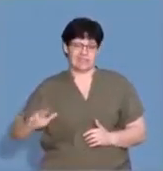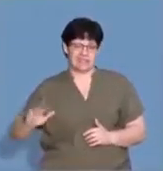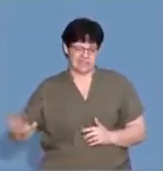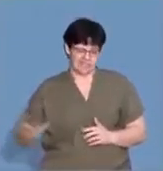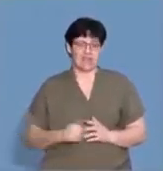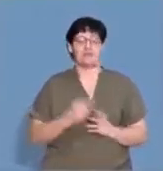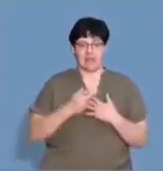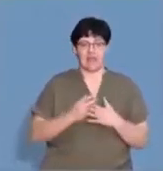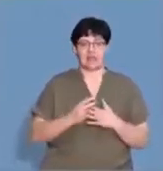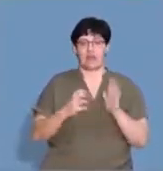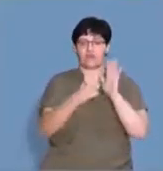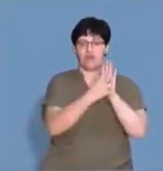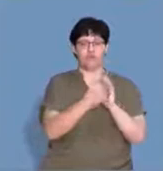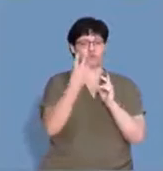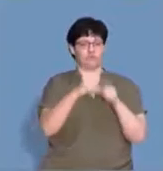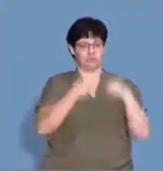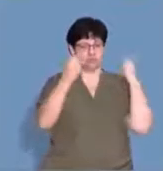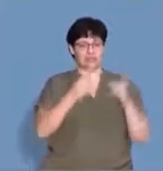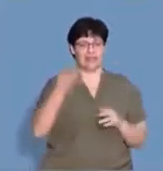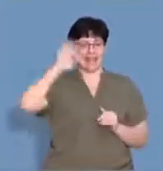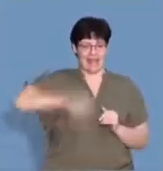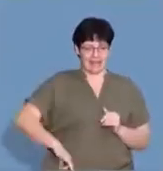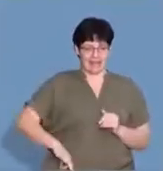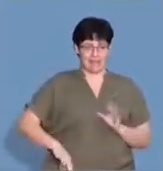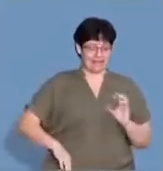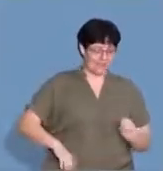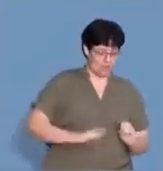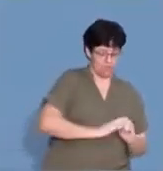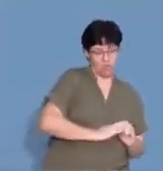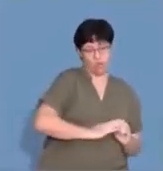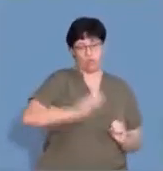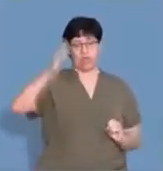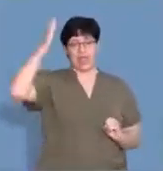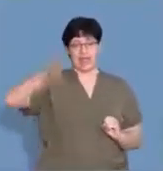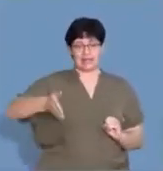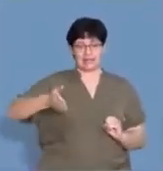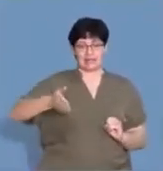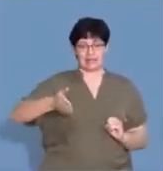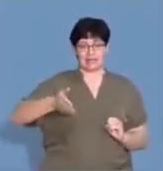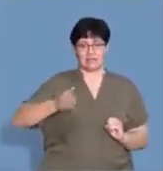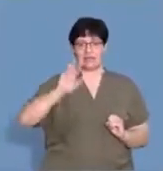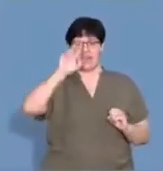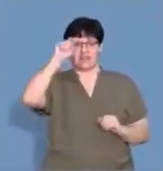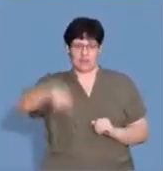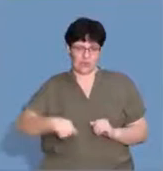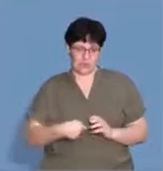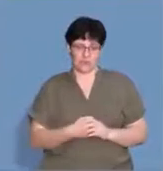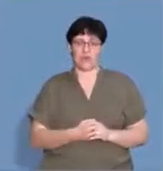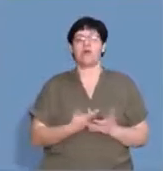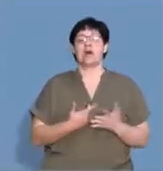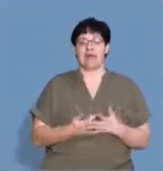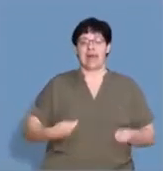2 different graphs. So we've got our income graph, starts at 0, ends at like 9,000, and